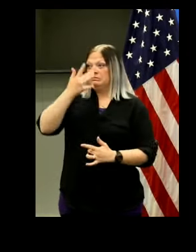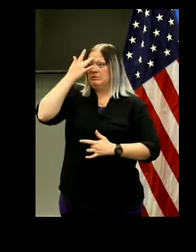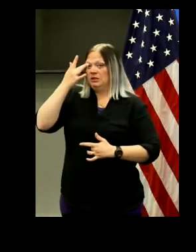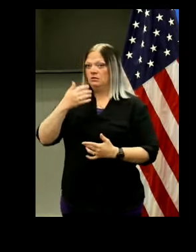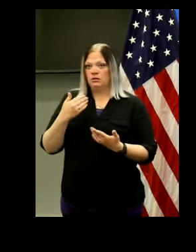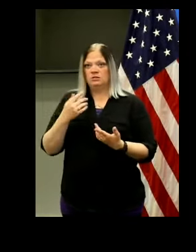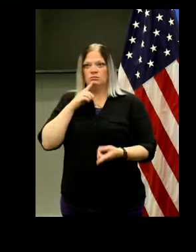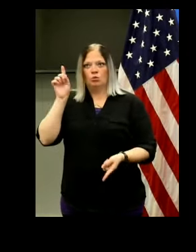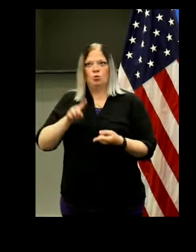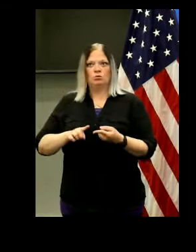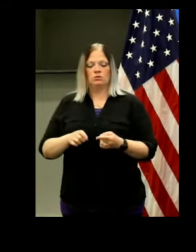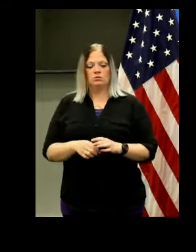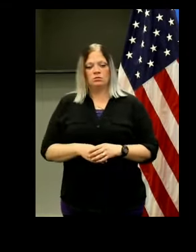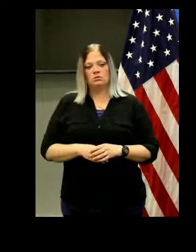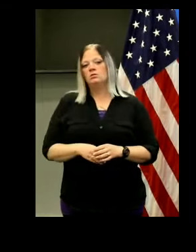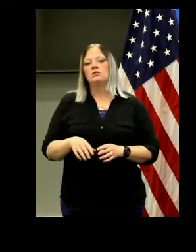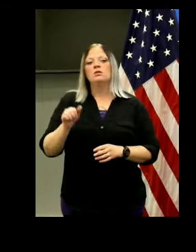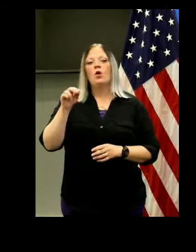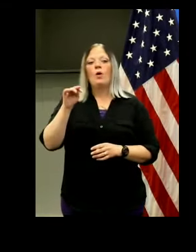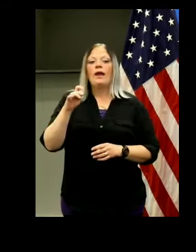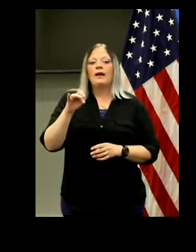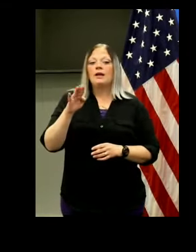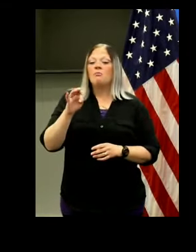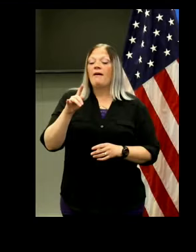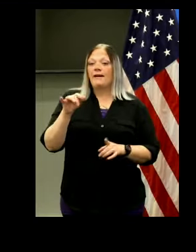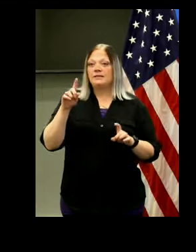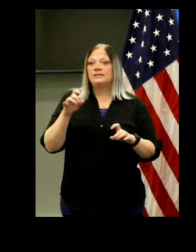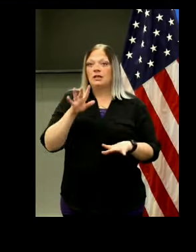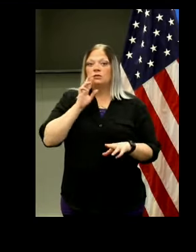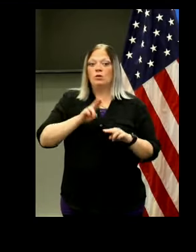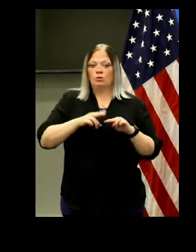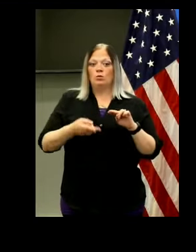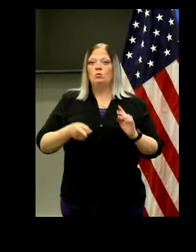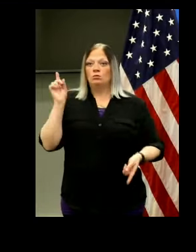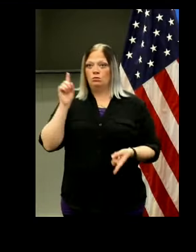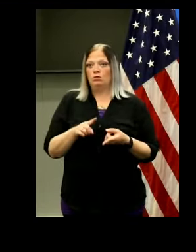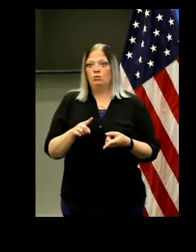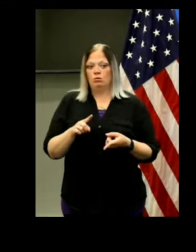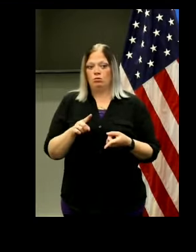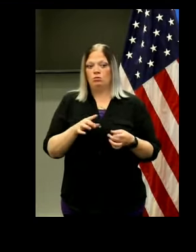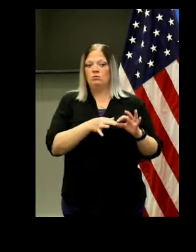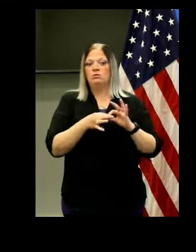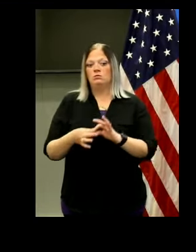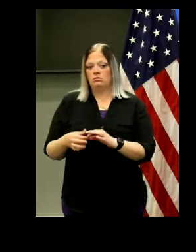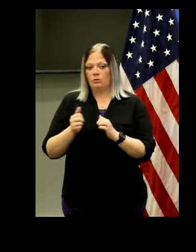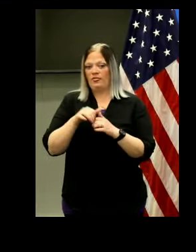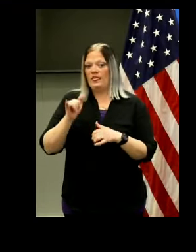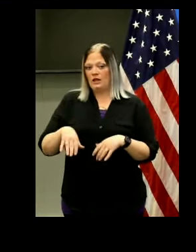going down. In antibody testing, we're seeing a reduction in the positives with regards to antibody testing too.